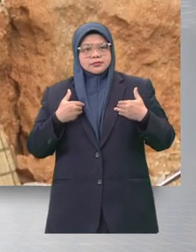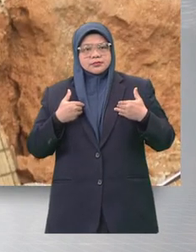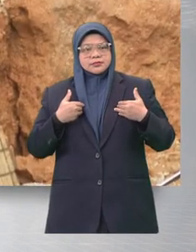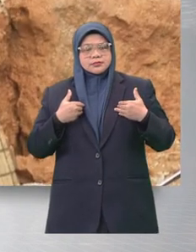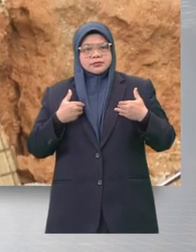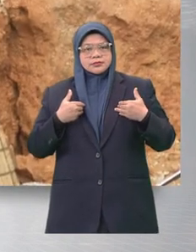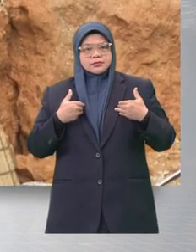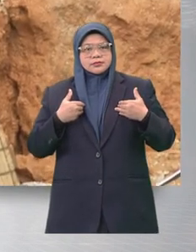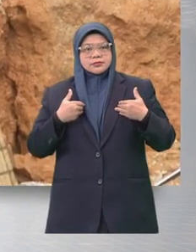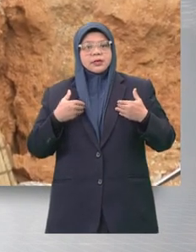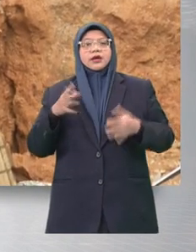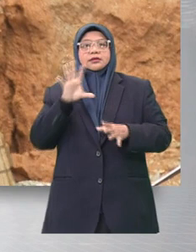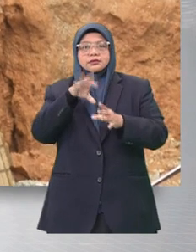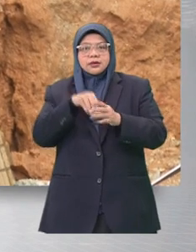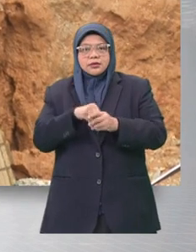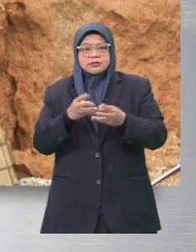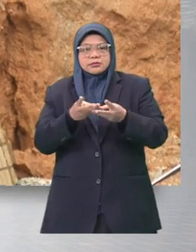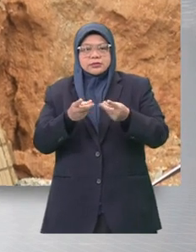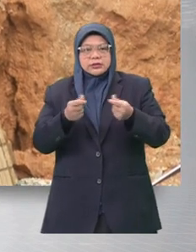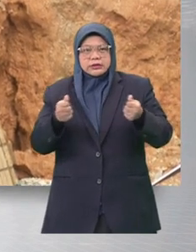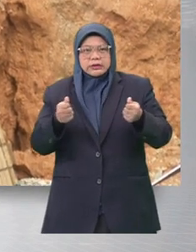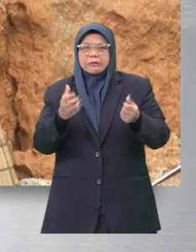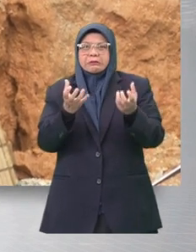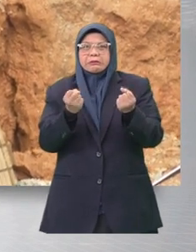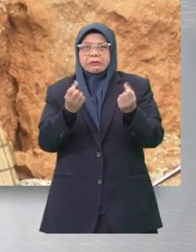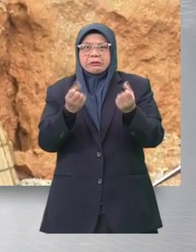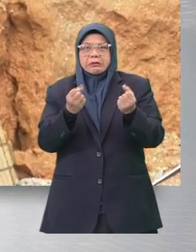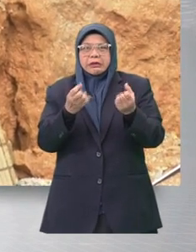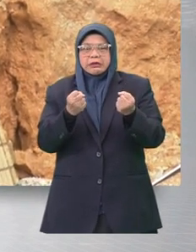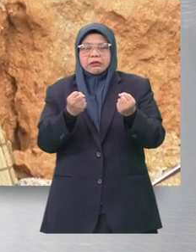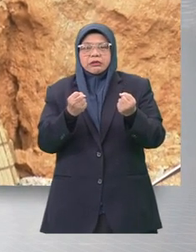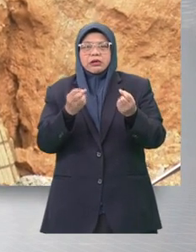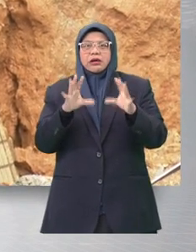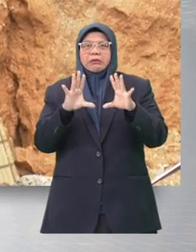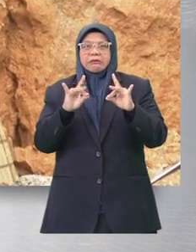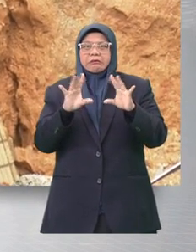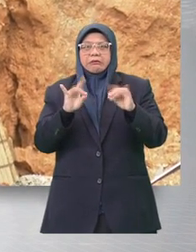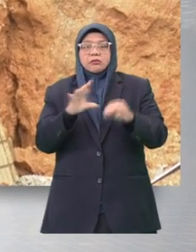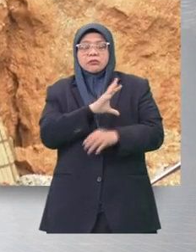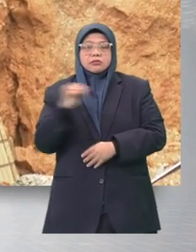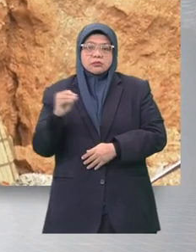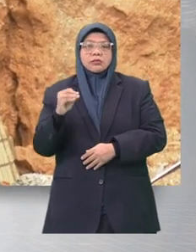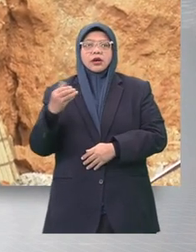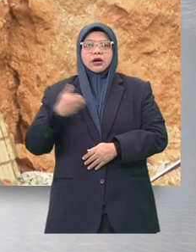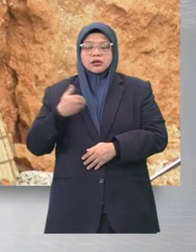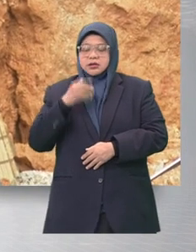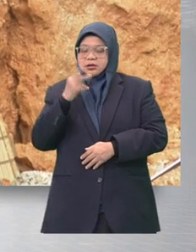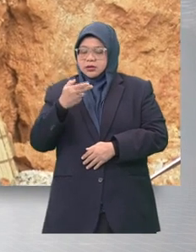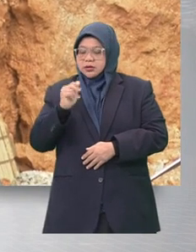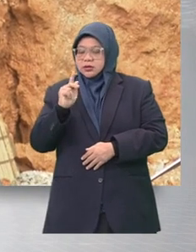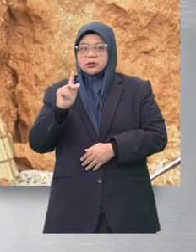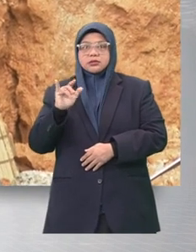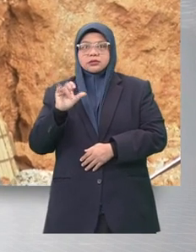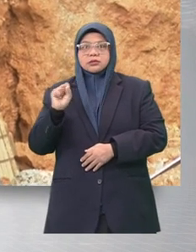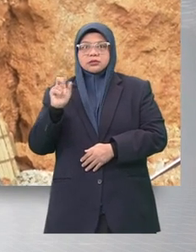you will notice the ground jadi very watery, very, very watery. Sometimes ada hakisan, or there will be